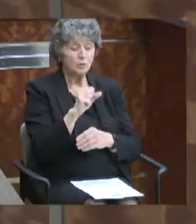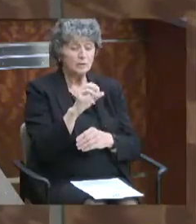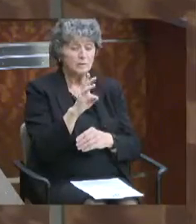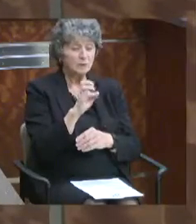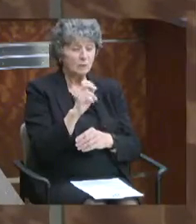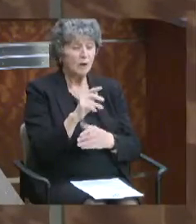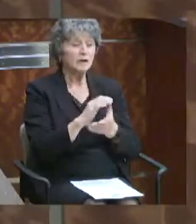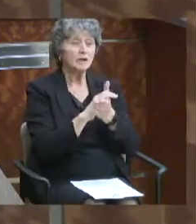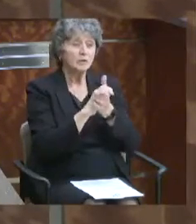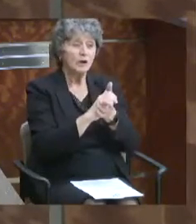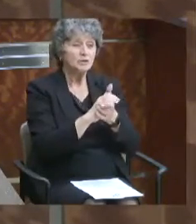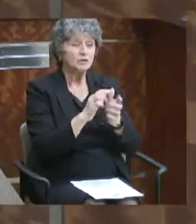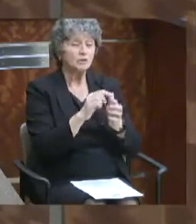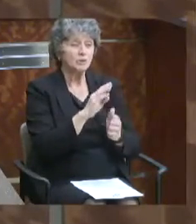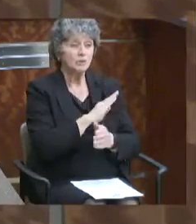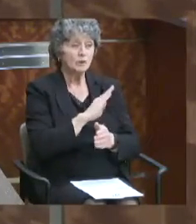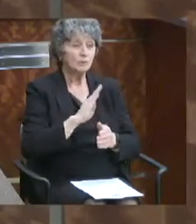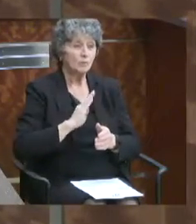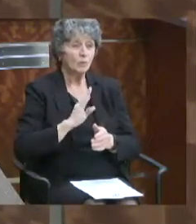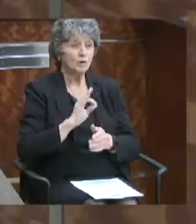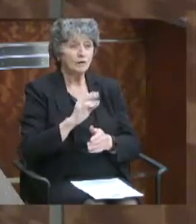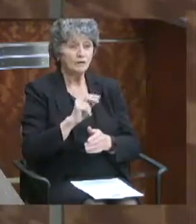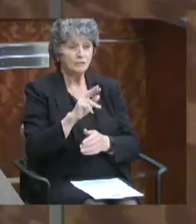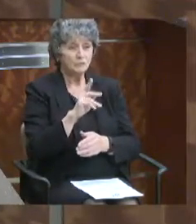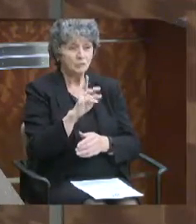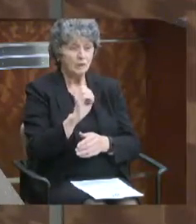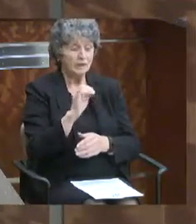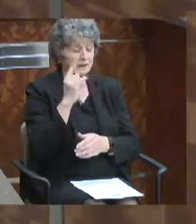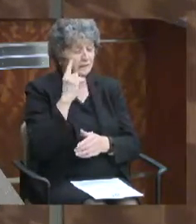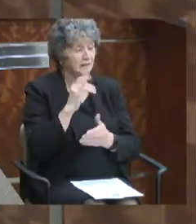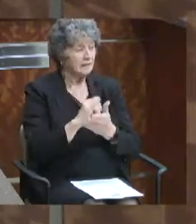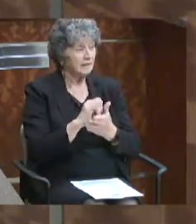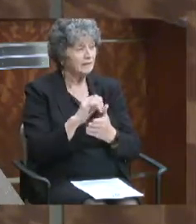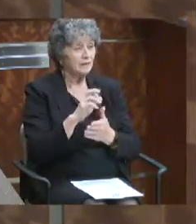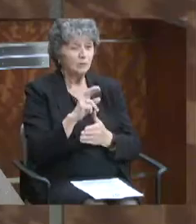congratulations to the Board of Trade. I think the River Fest was one of its best attended.